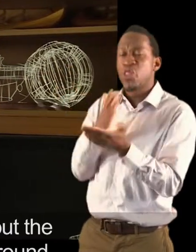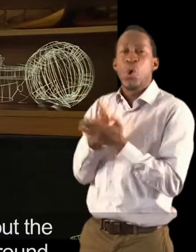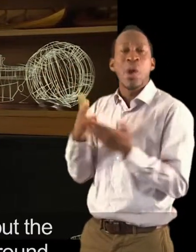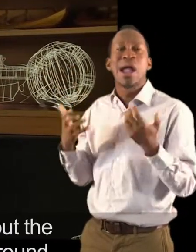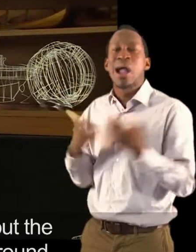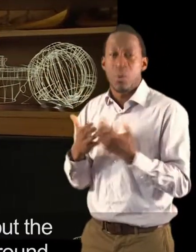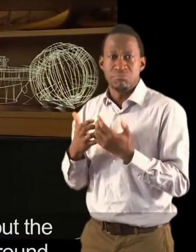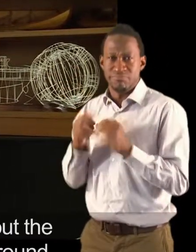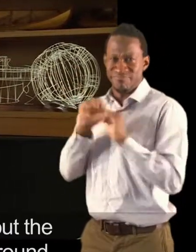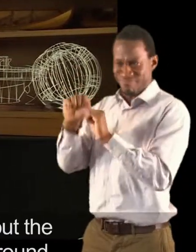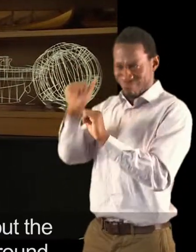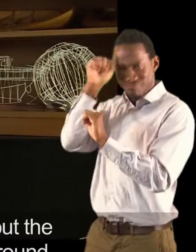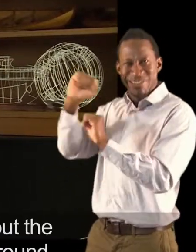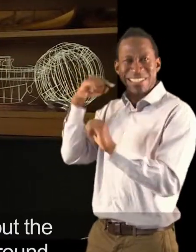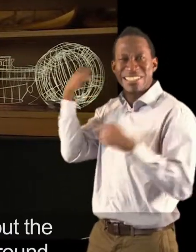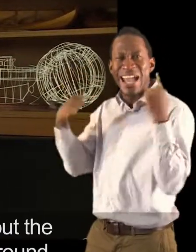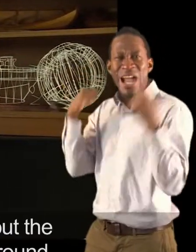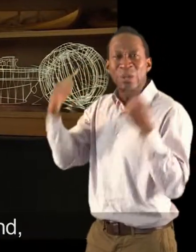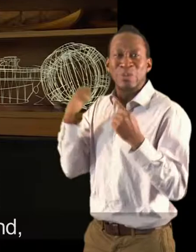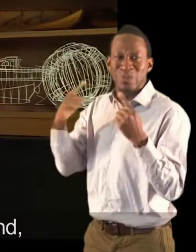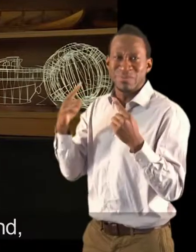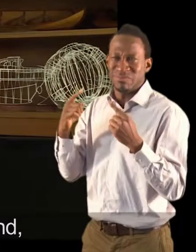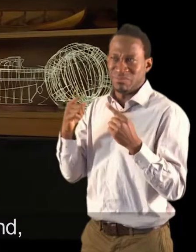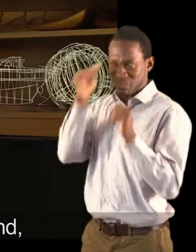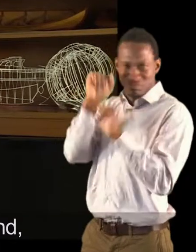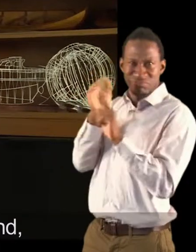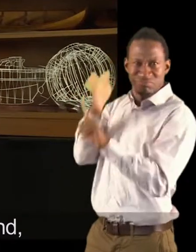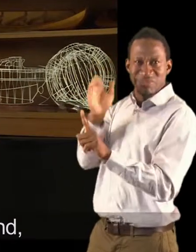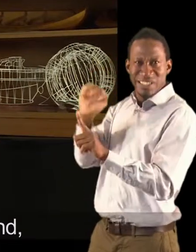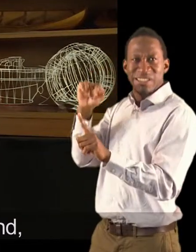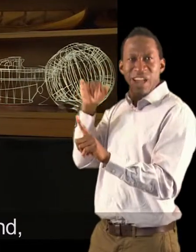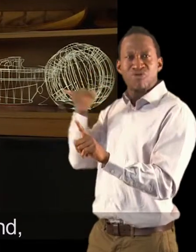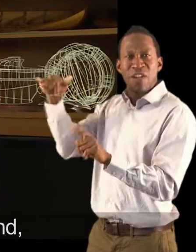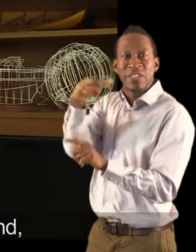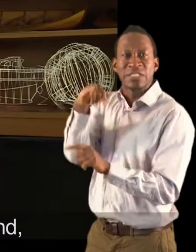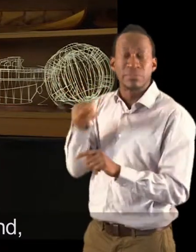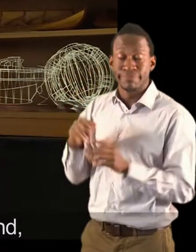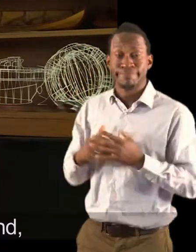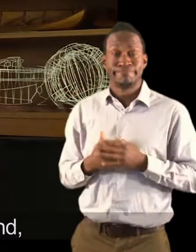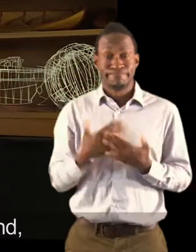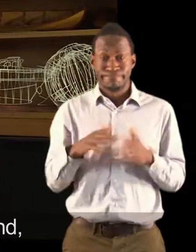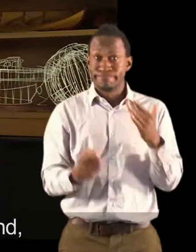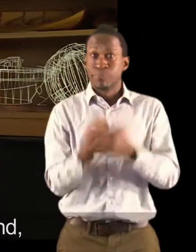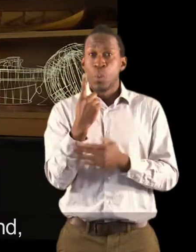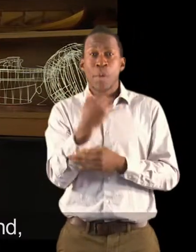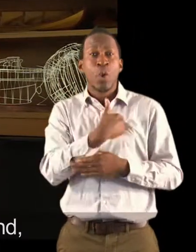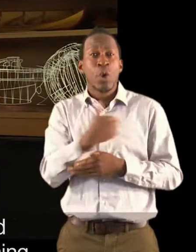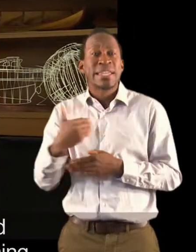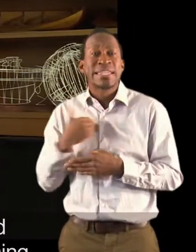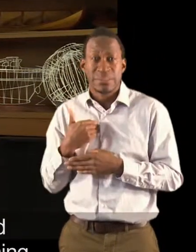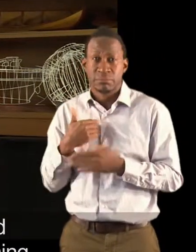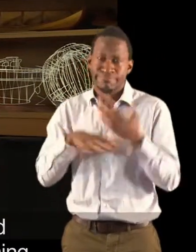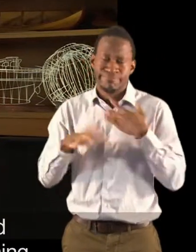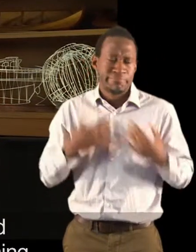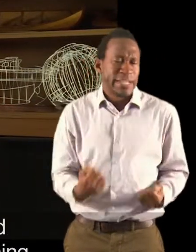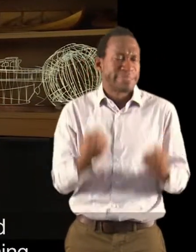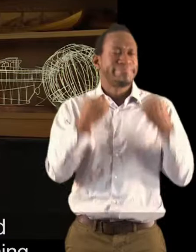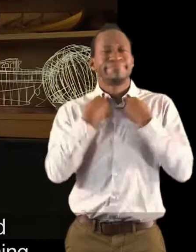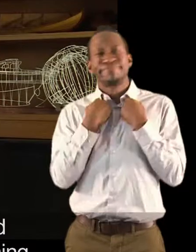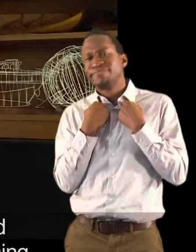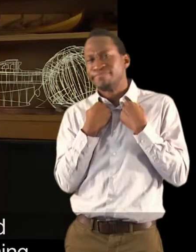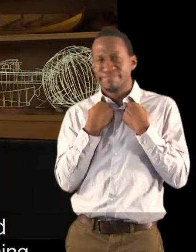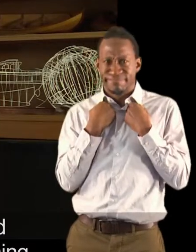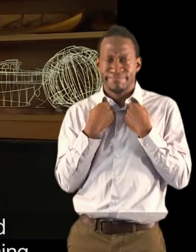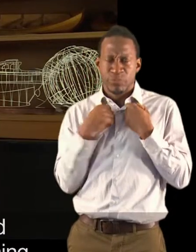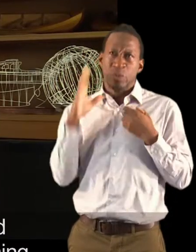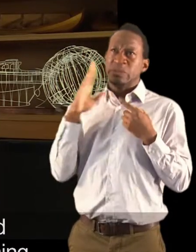knew everything about the aircraft that were flying around. We could tell them by sound what aircraft it was. And we were in bed this